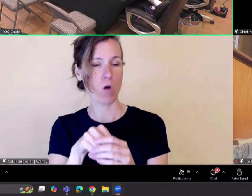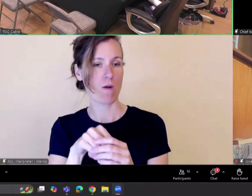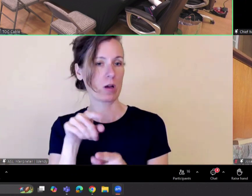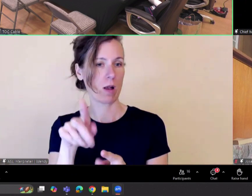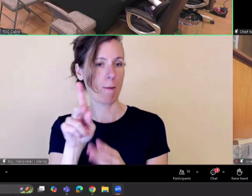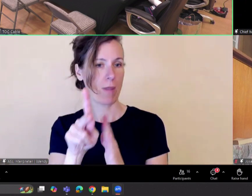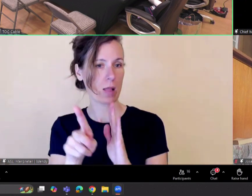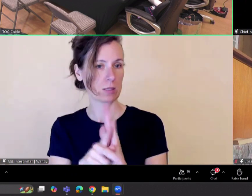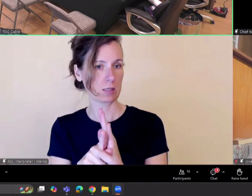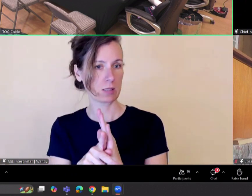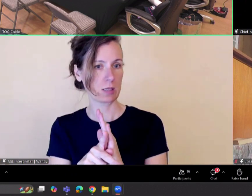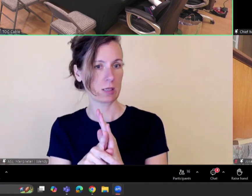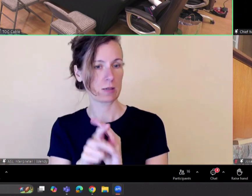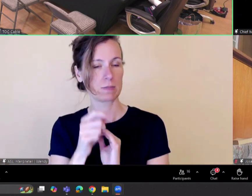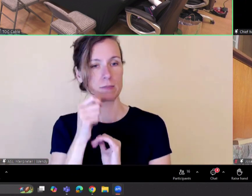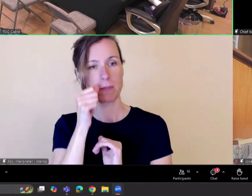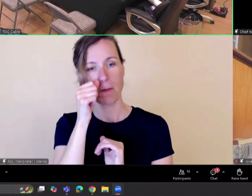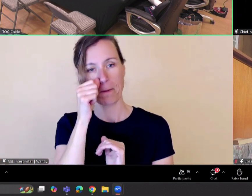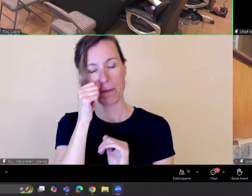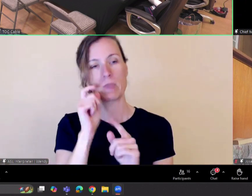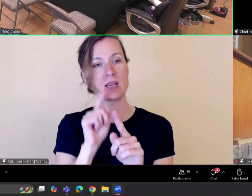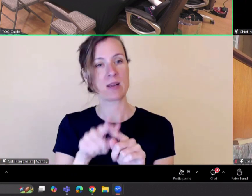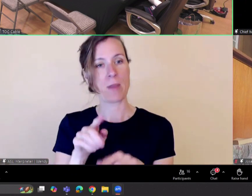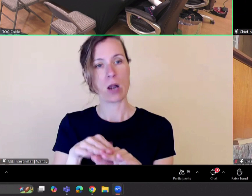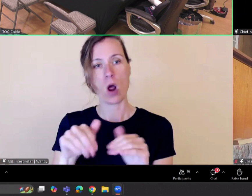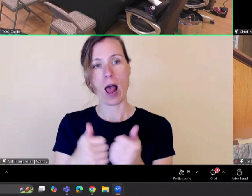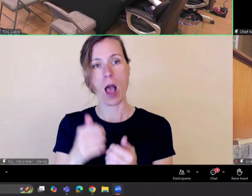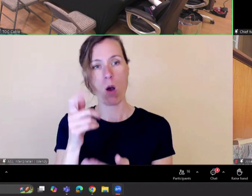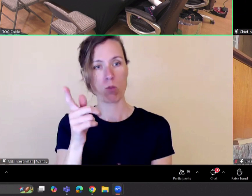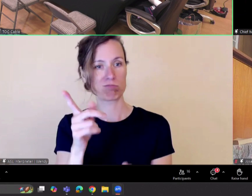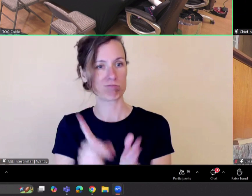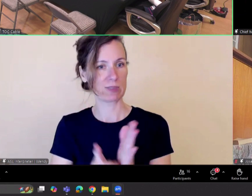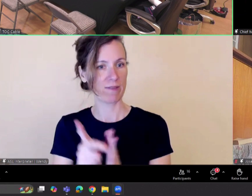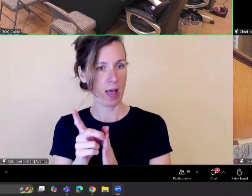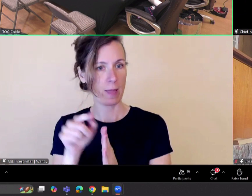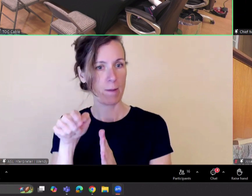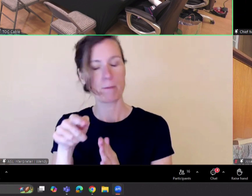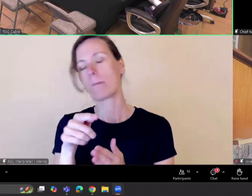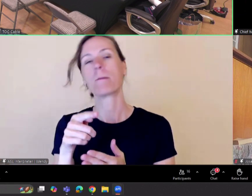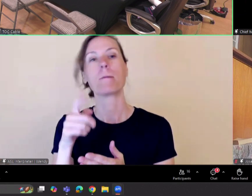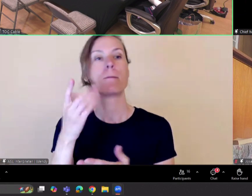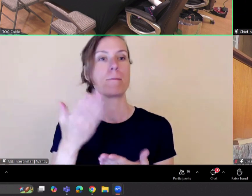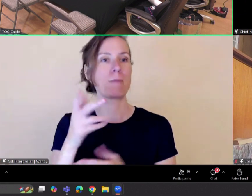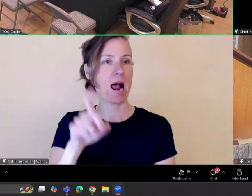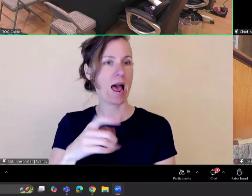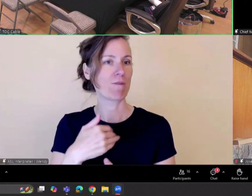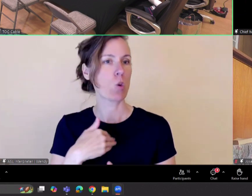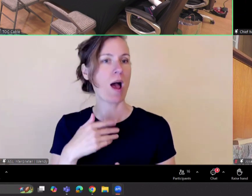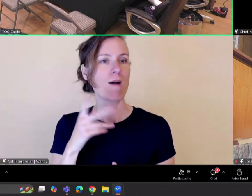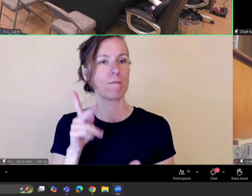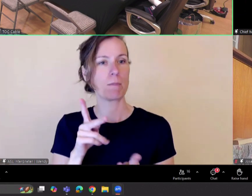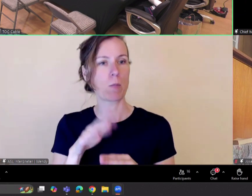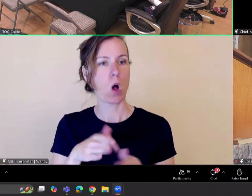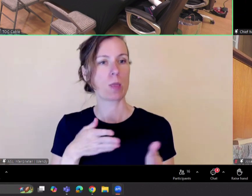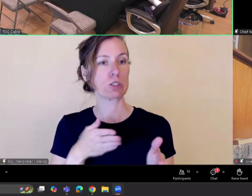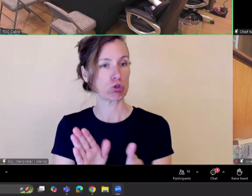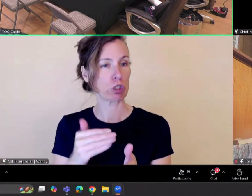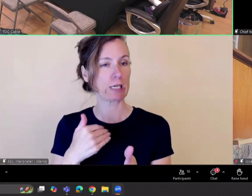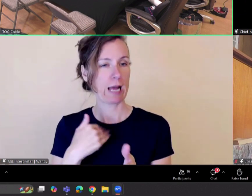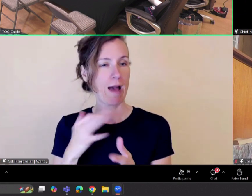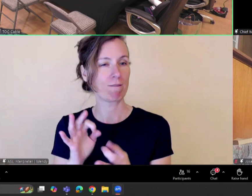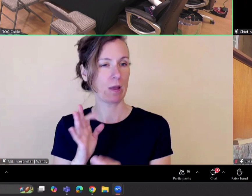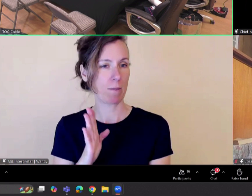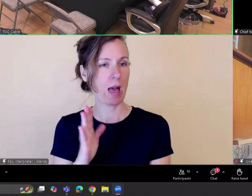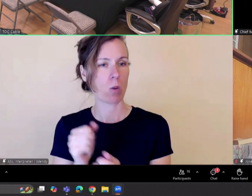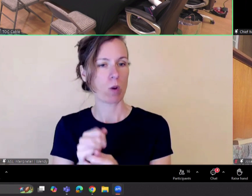how it's drafted, we may still have to have, the actual street have input with the form. So we just don't know what that will look like.